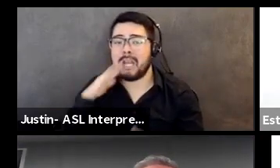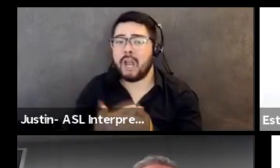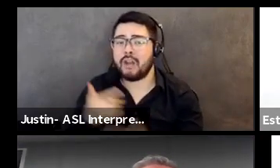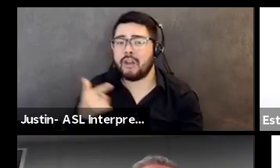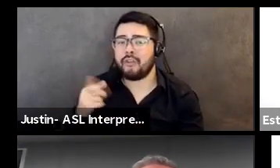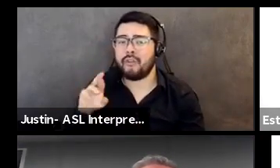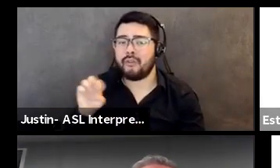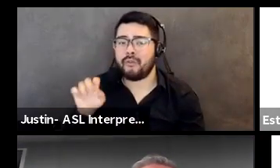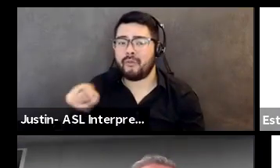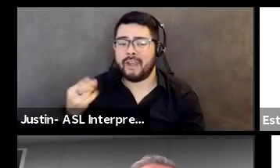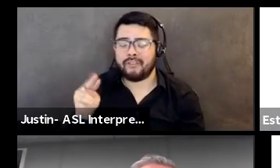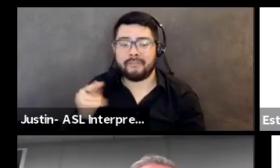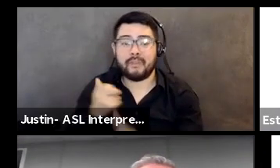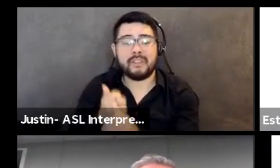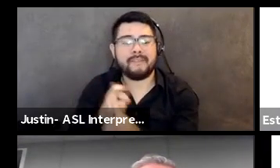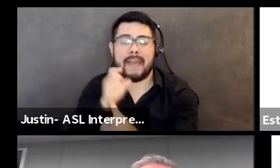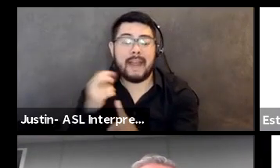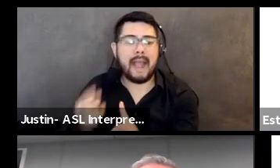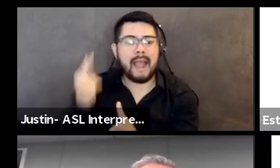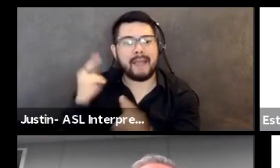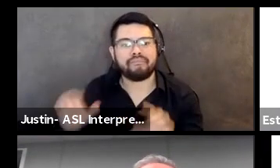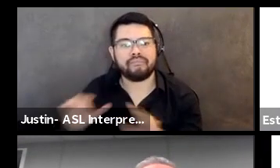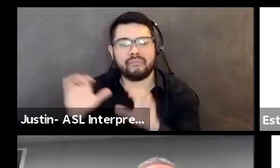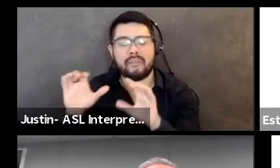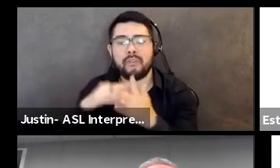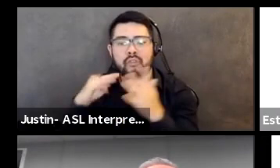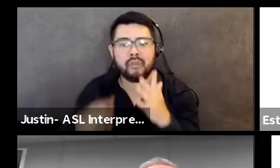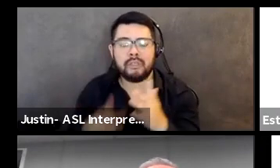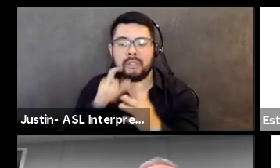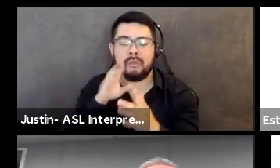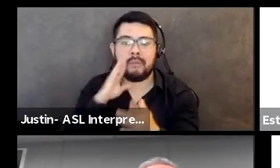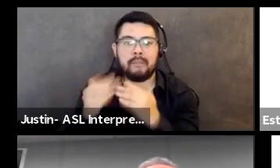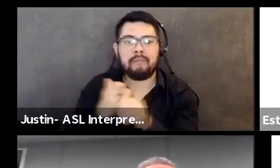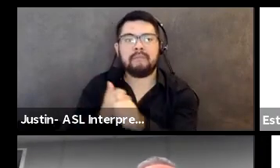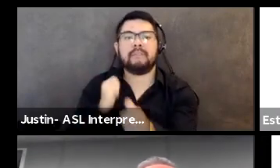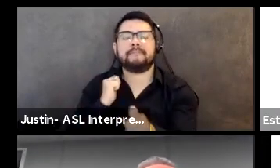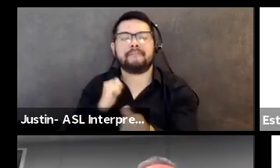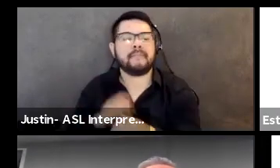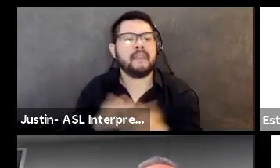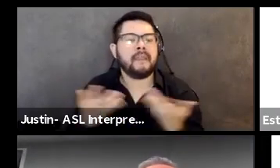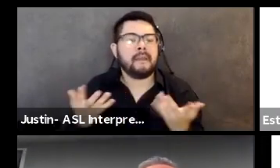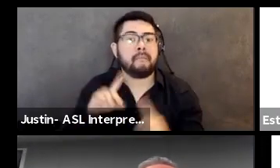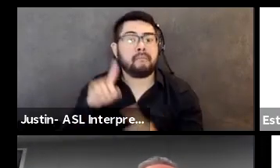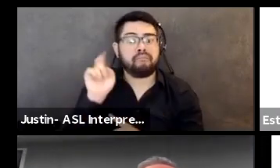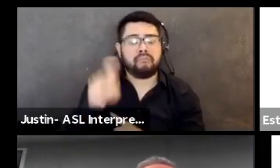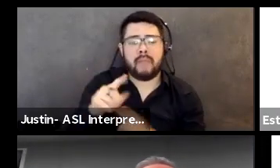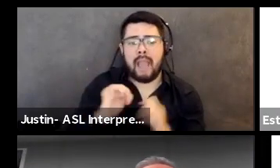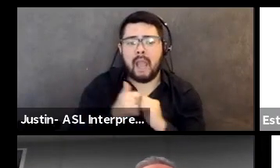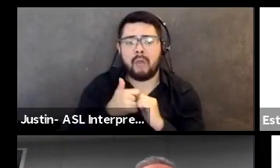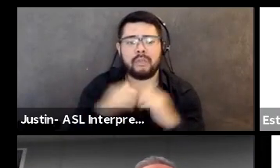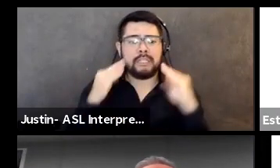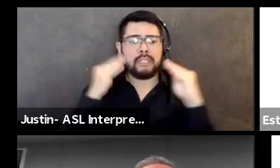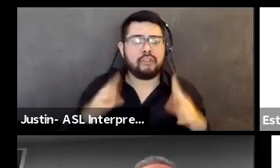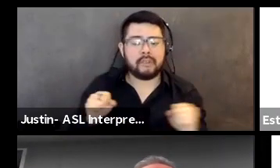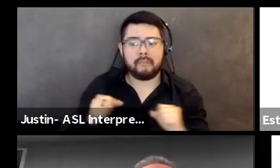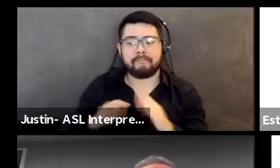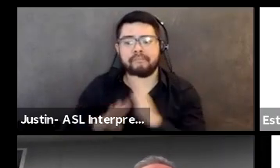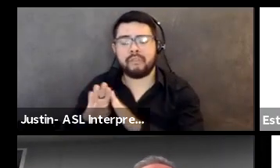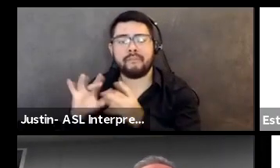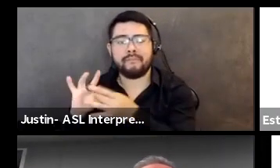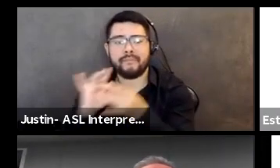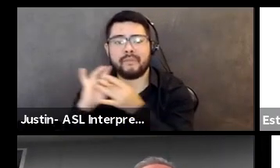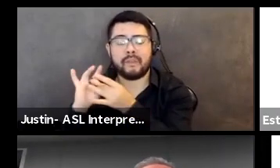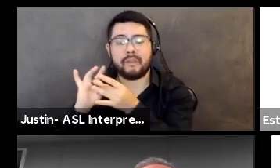continue to slip through the cracks how can a teacher develop a relationship with any student when she has over